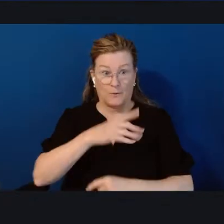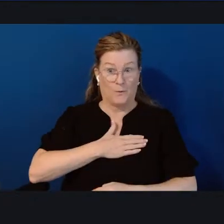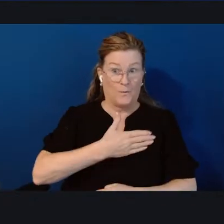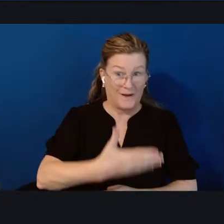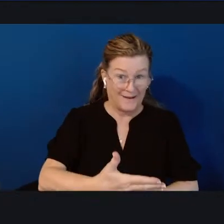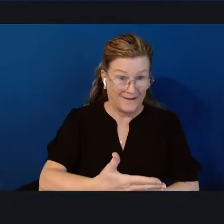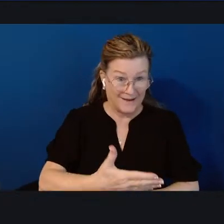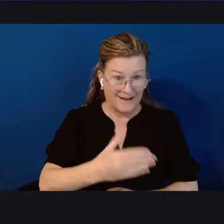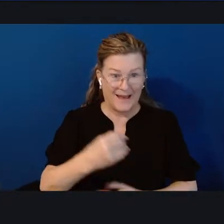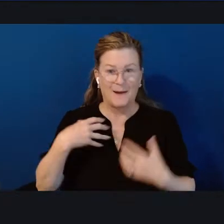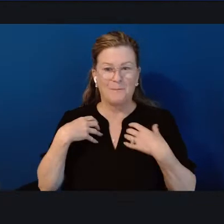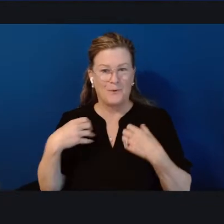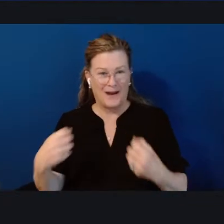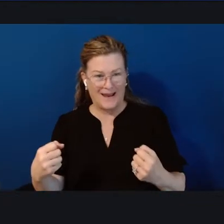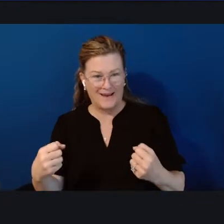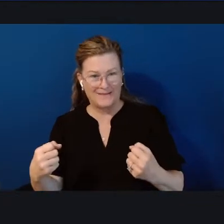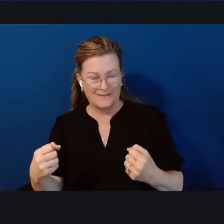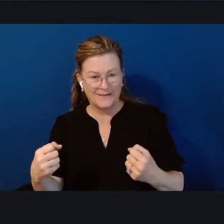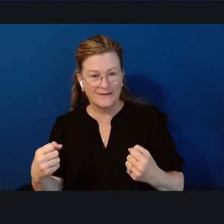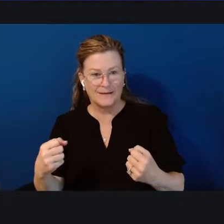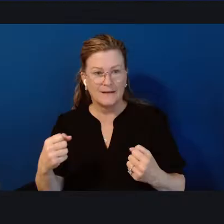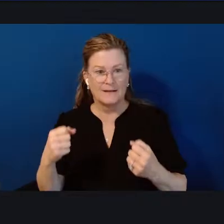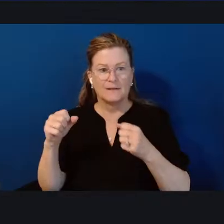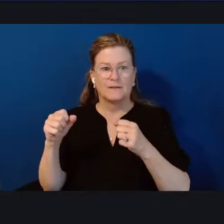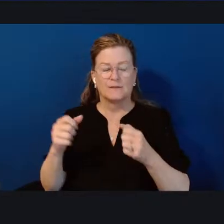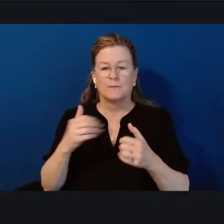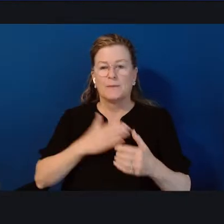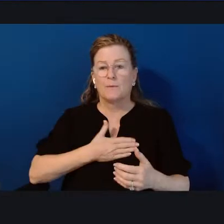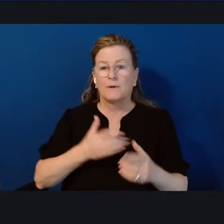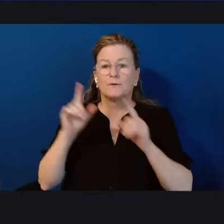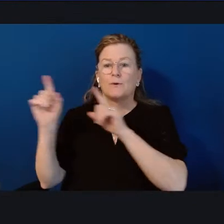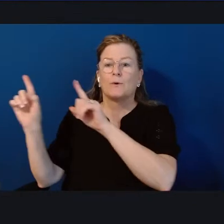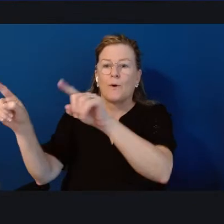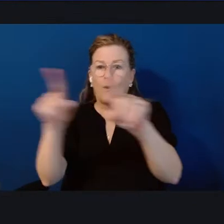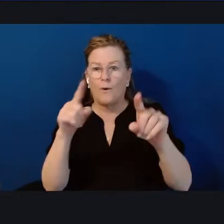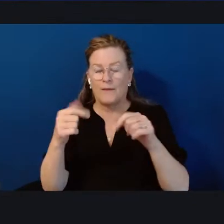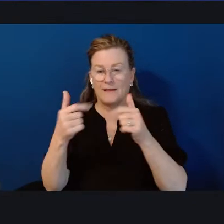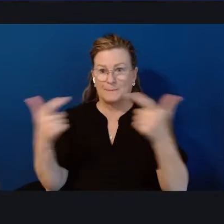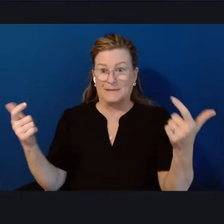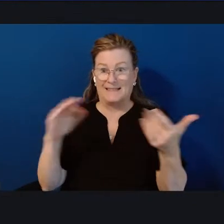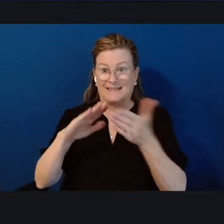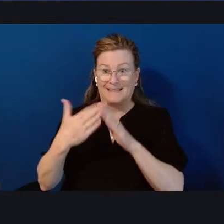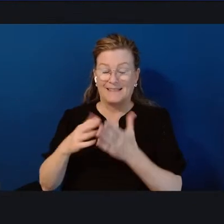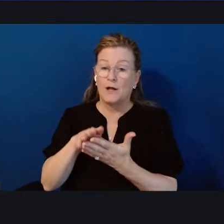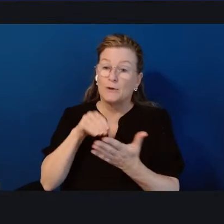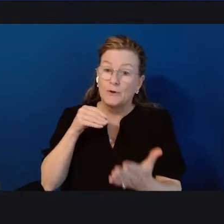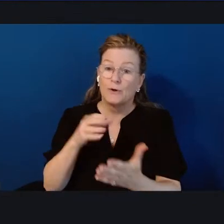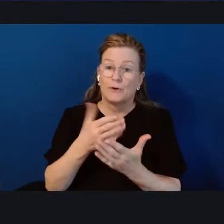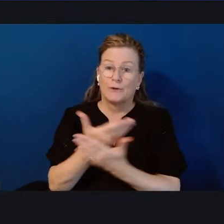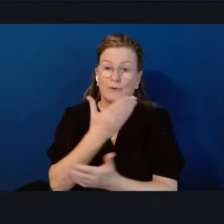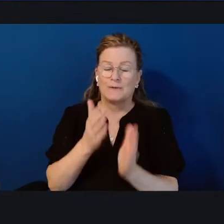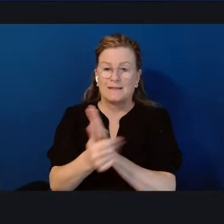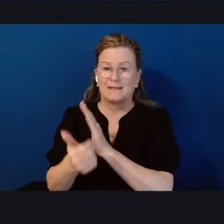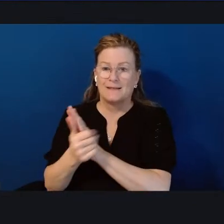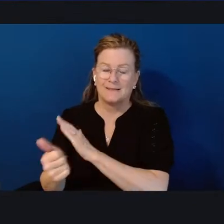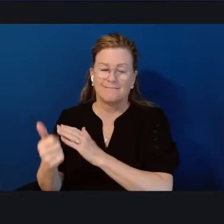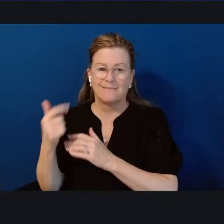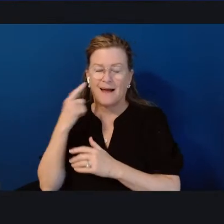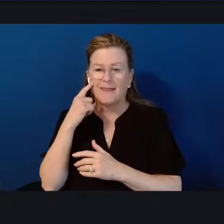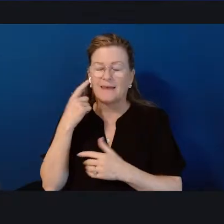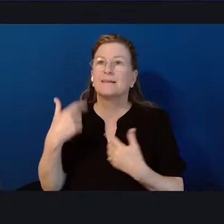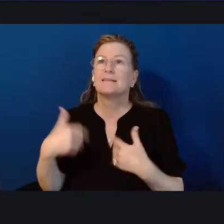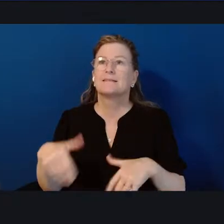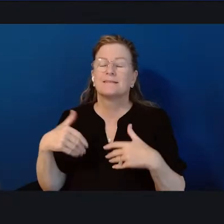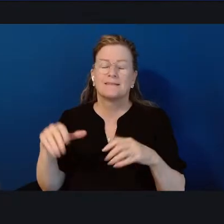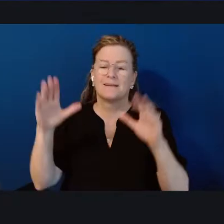and who were brave to go to these places and to learn new skills, I think it's just